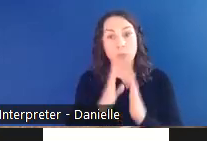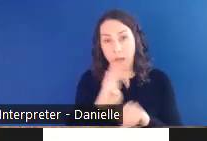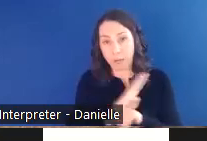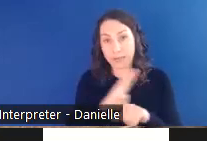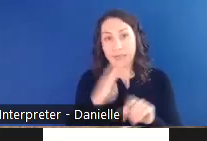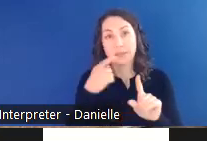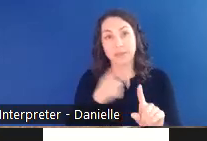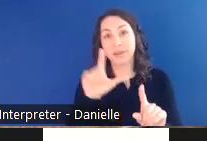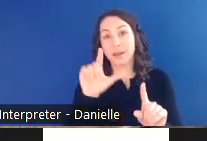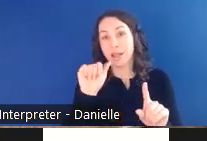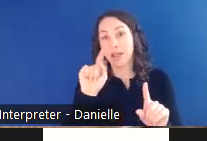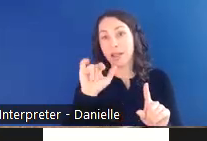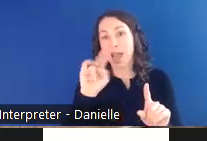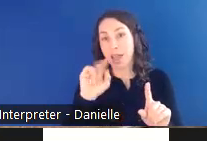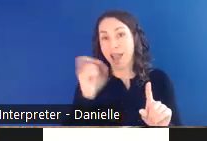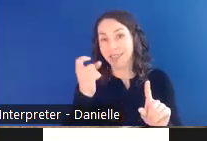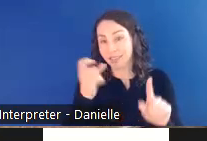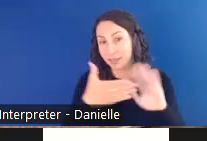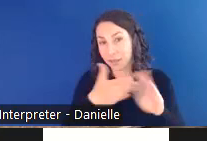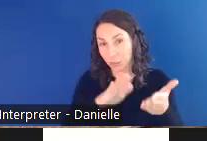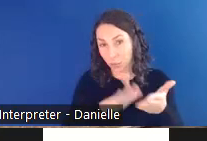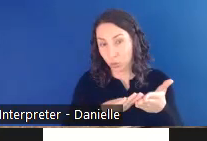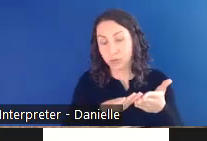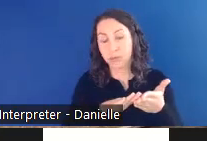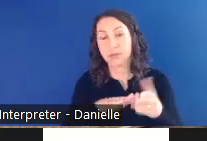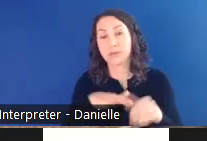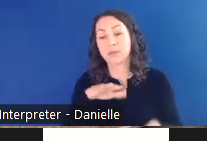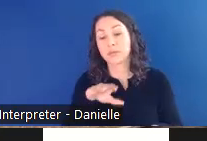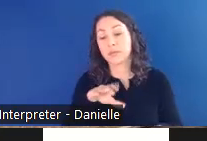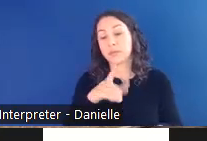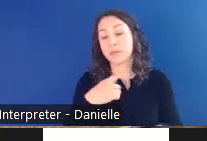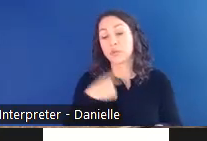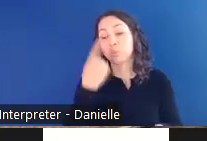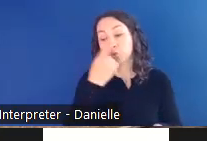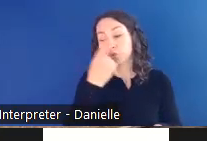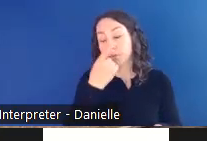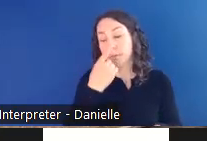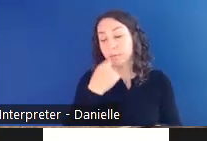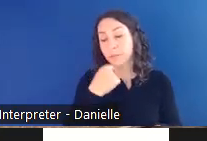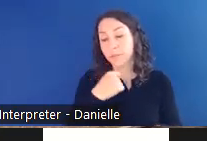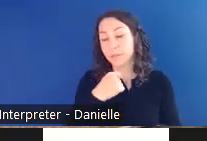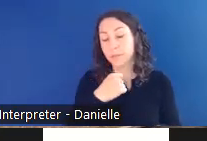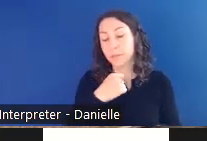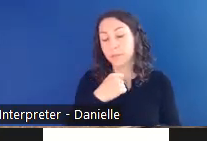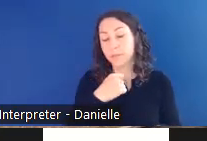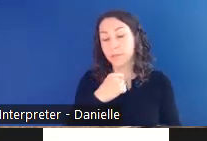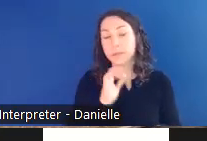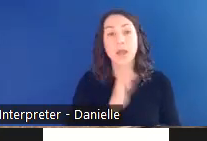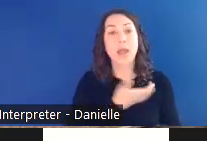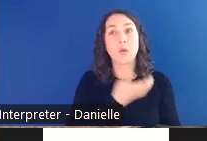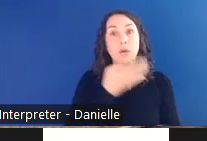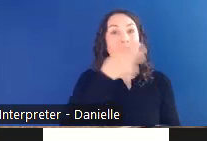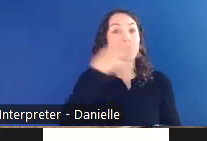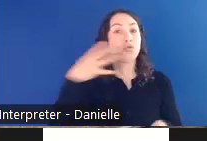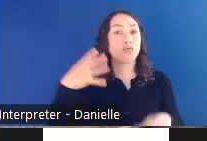community. And I'm wondering too, like in terms of like our immigrant